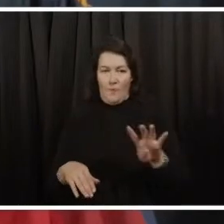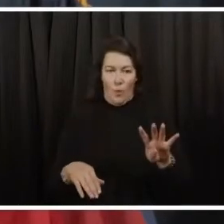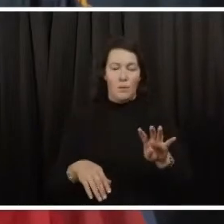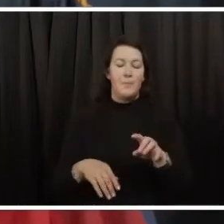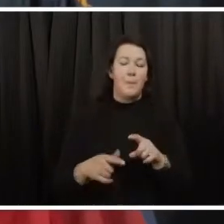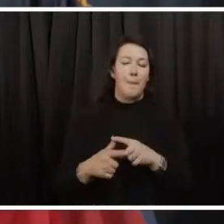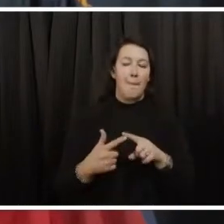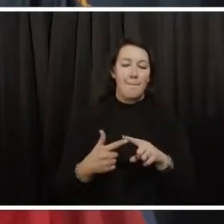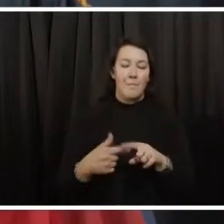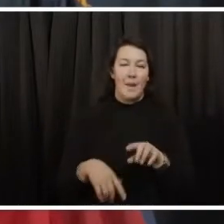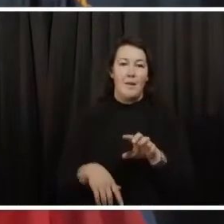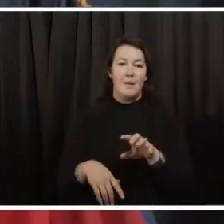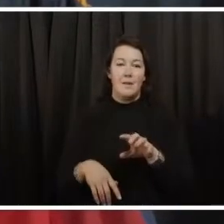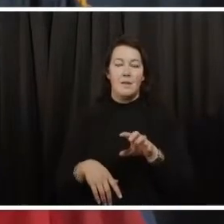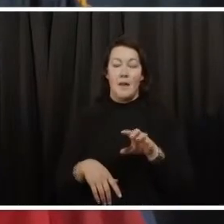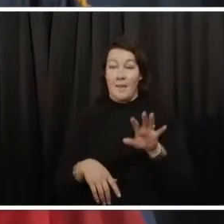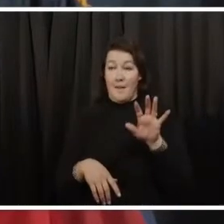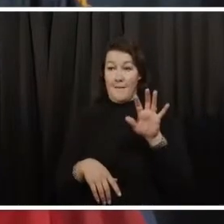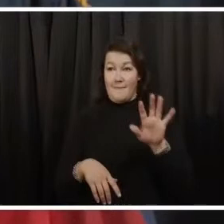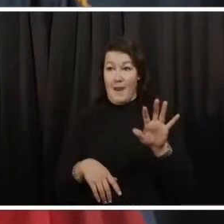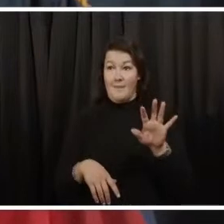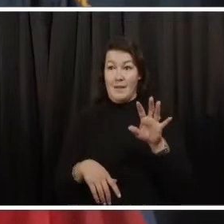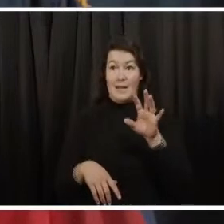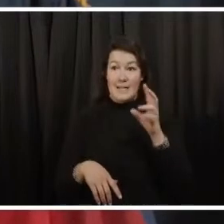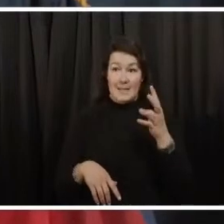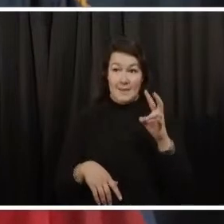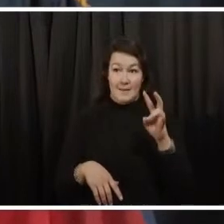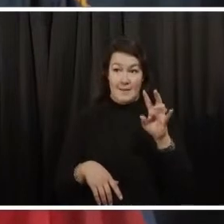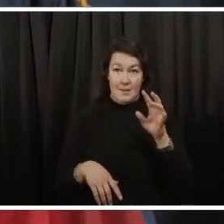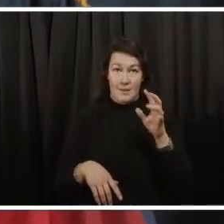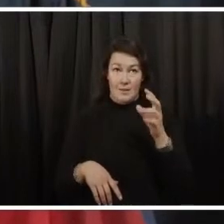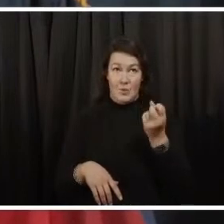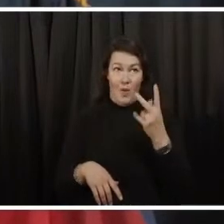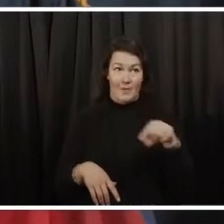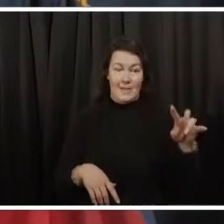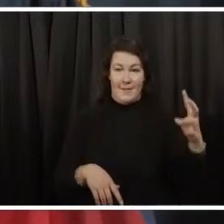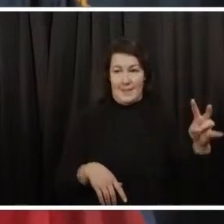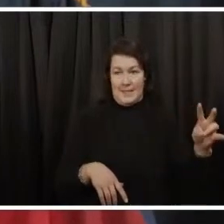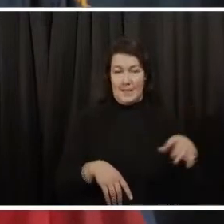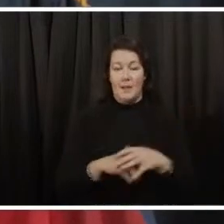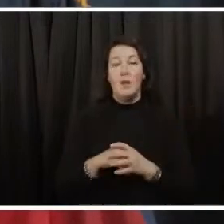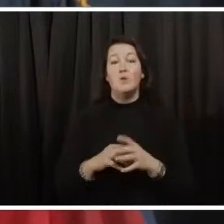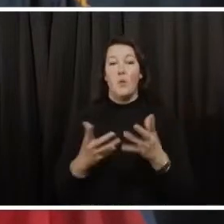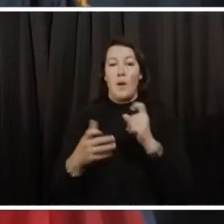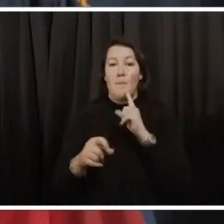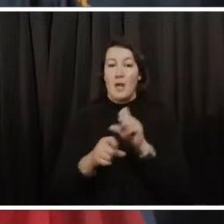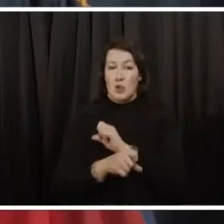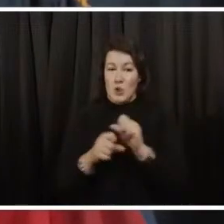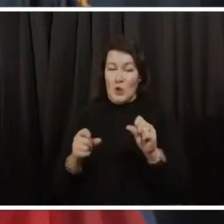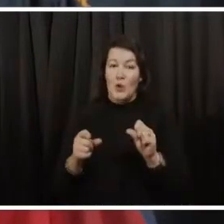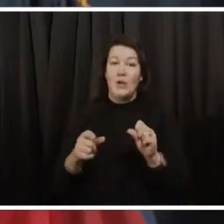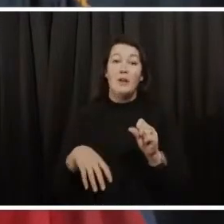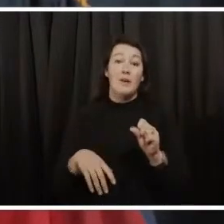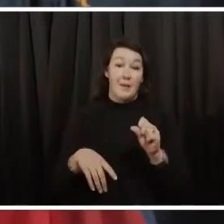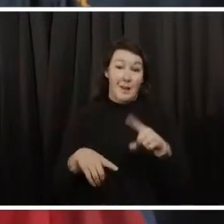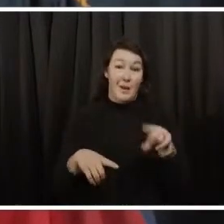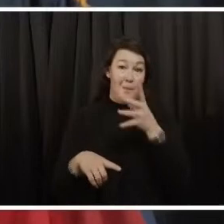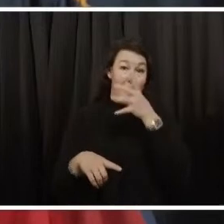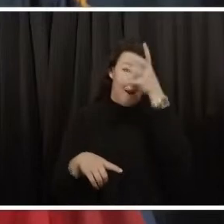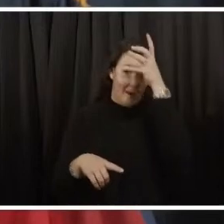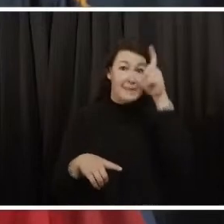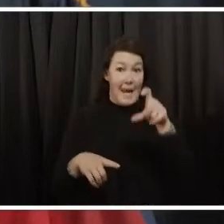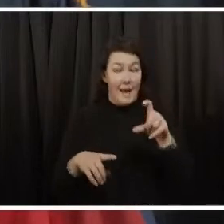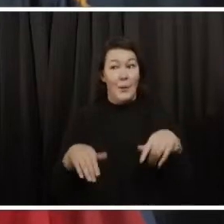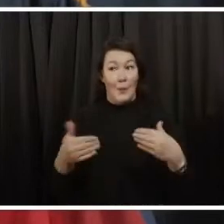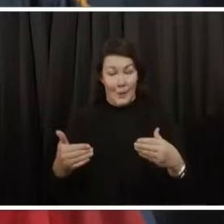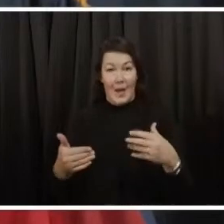0 of the 5 to 17-year-olds hospitalized for COVID are vaccinated. So I want to make sure parents know that they can essentially make the chance of their